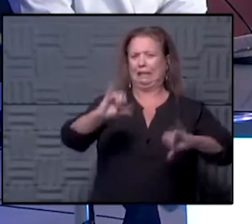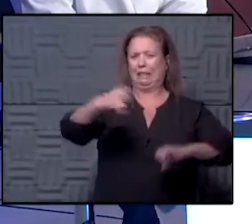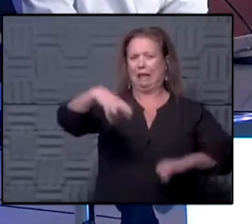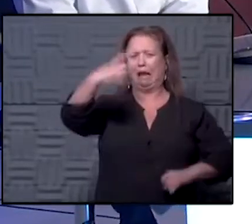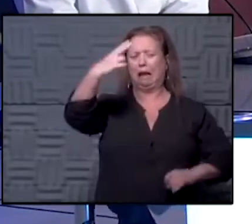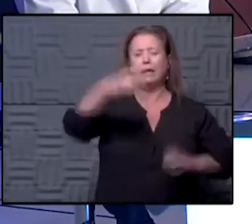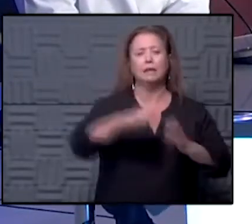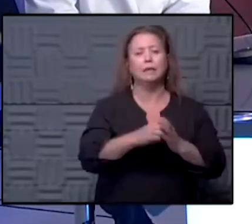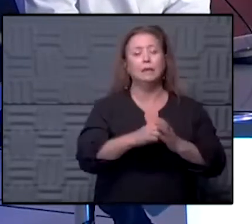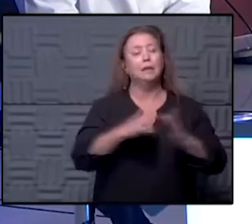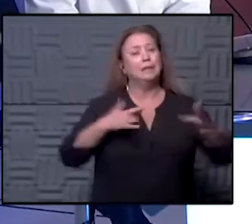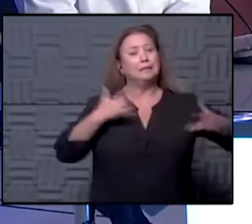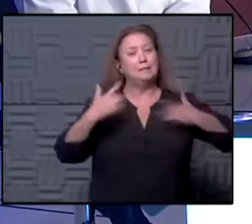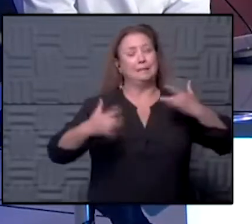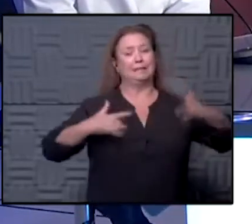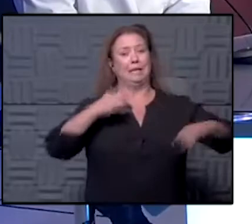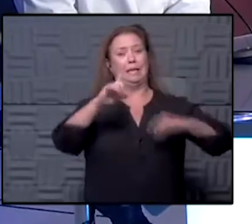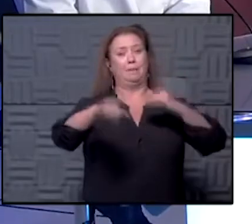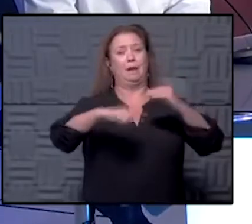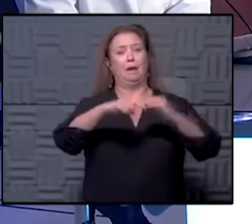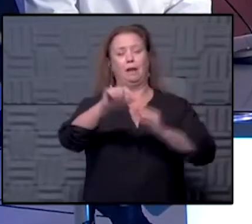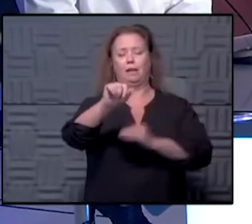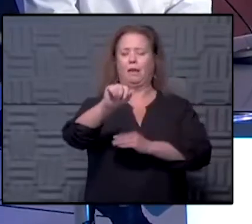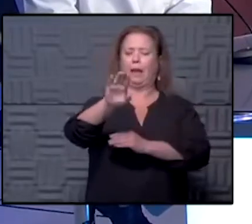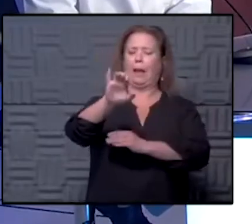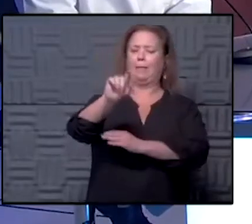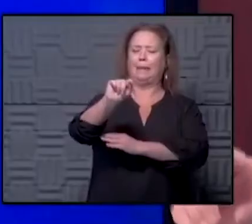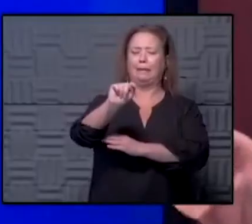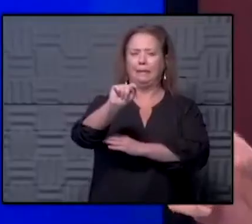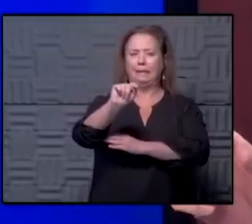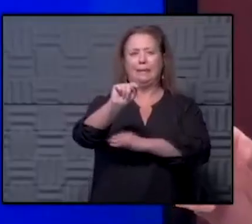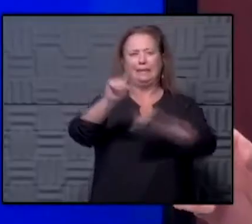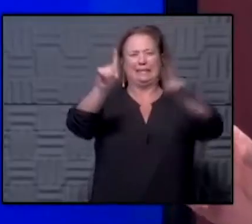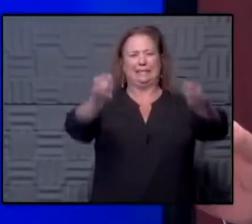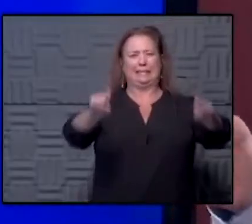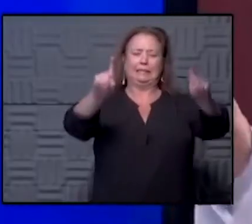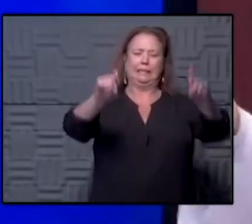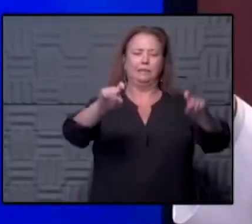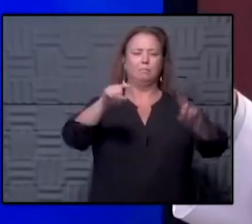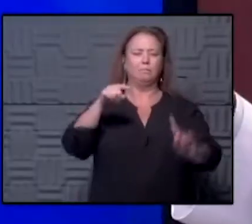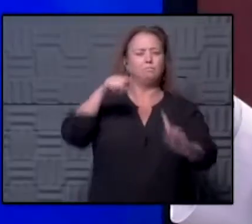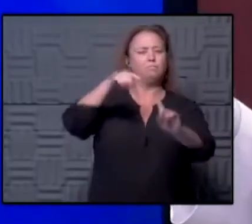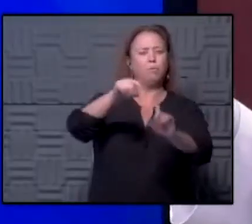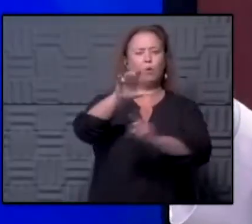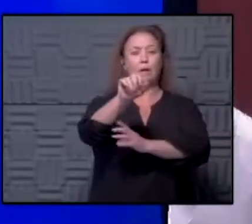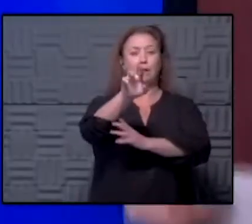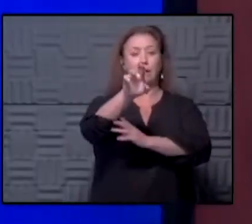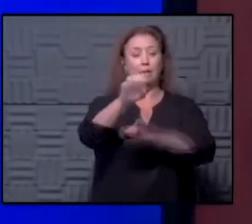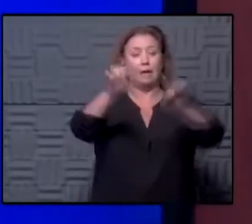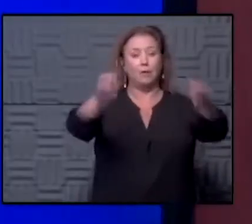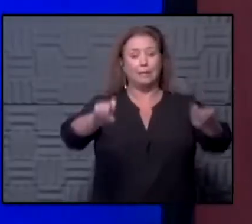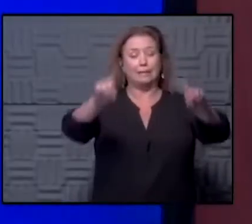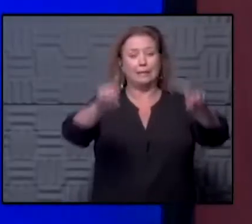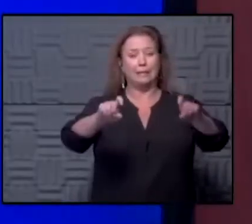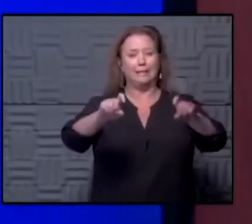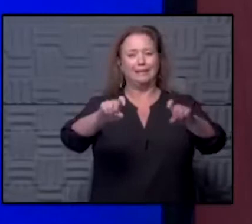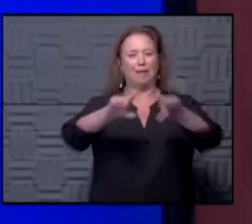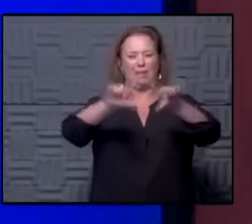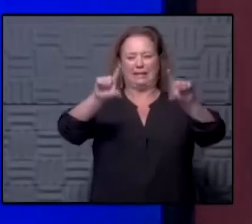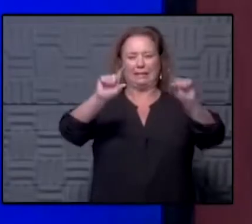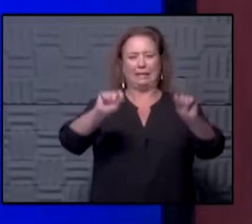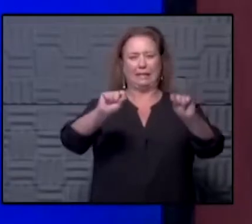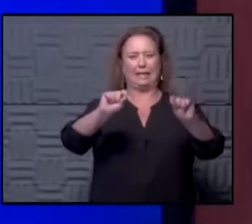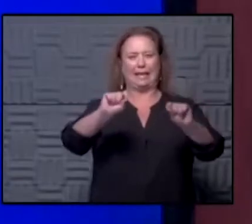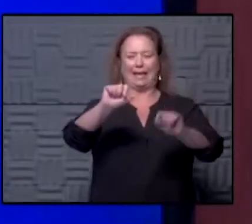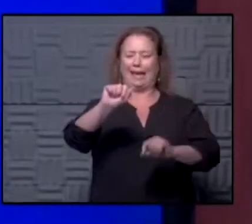a lot of excitement around that Abbott point of care testing, sort of point of care testing. It's on that little credit card size